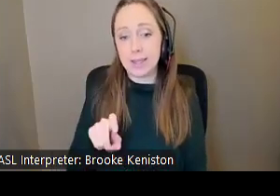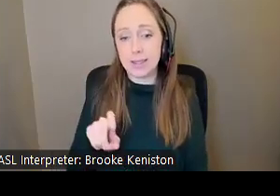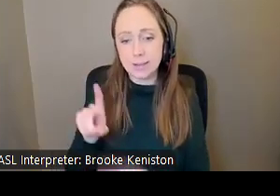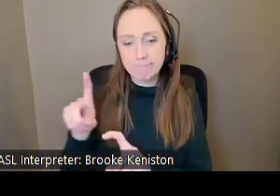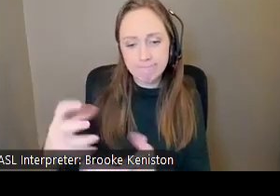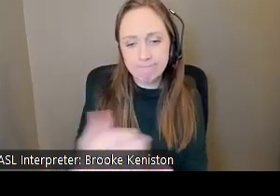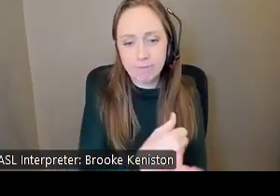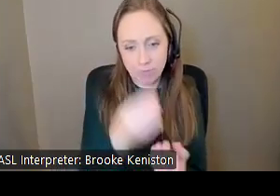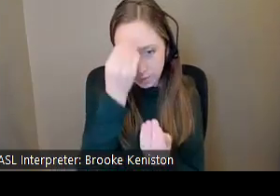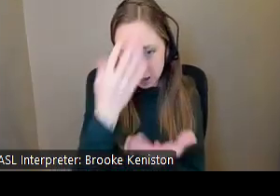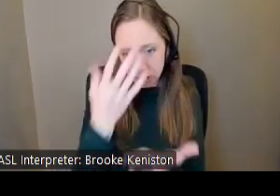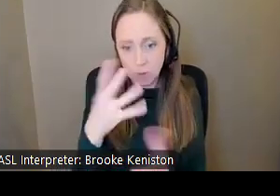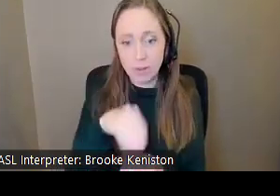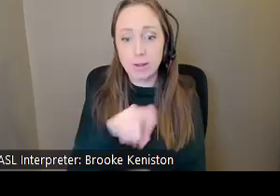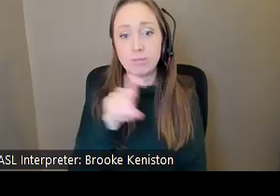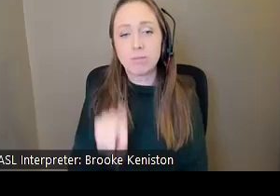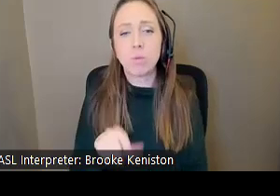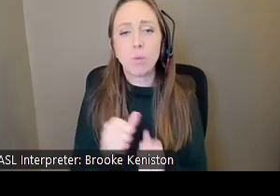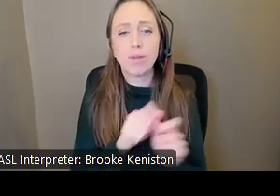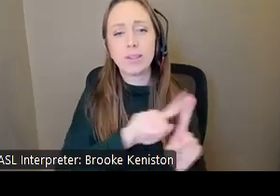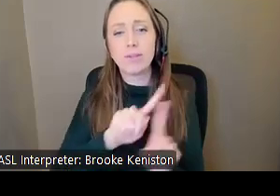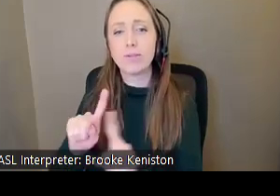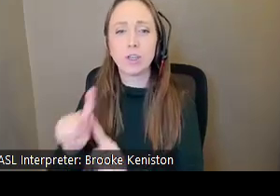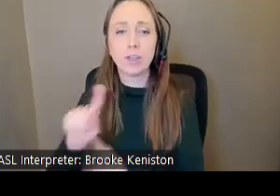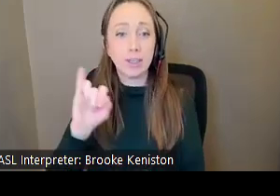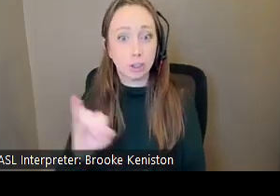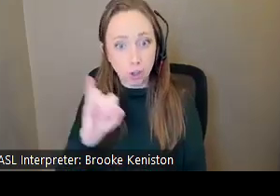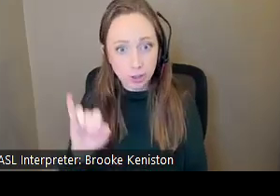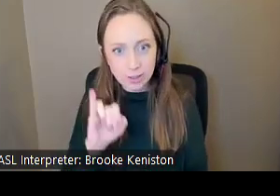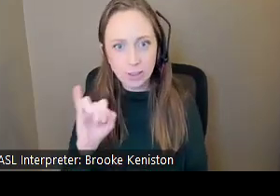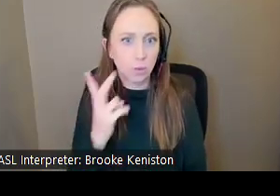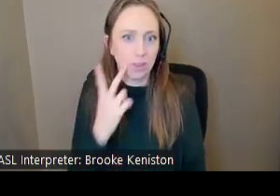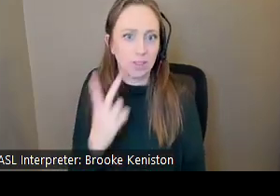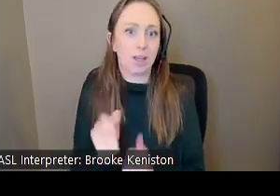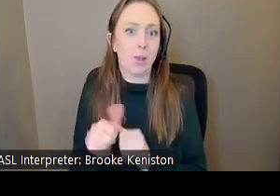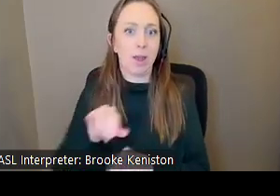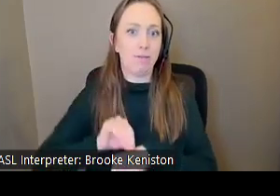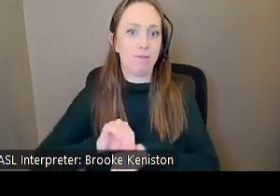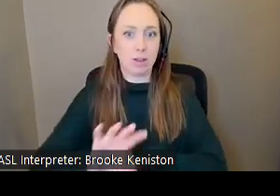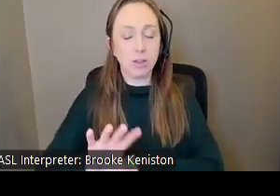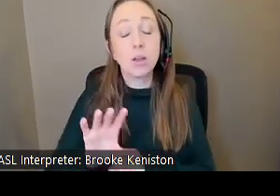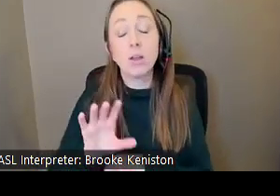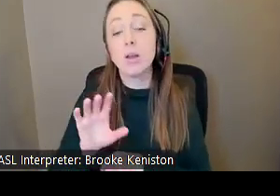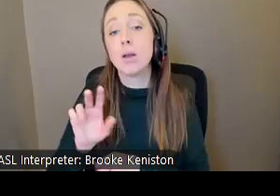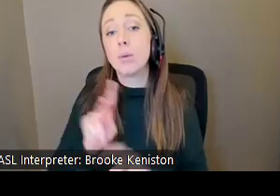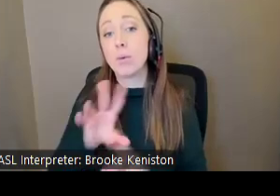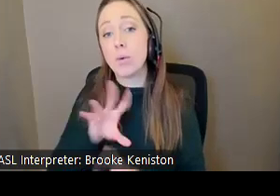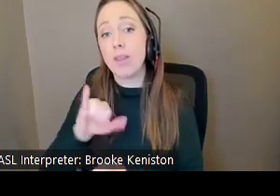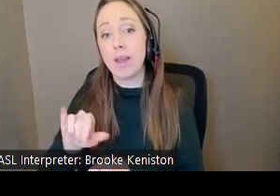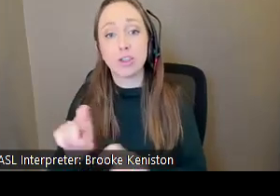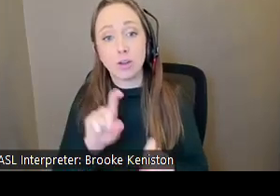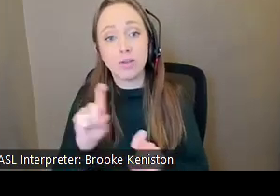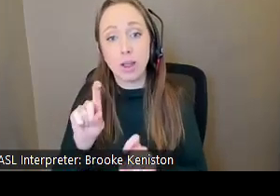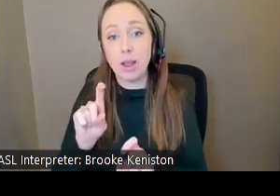sitting in ivory towers, they said they would be healthier if the state invested in non-medical factors. And 55%